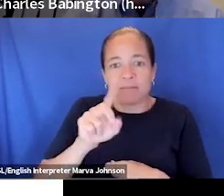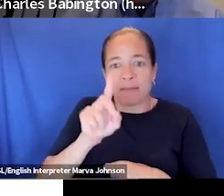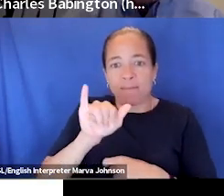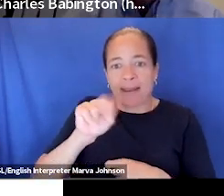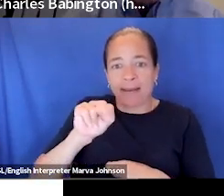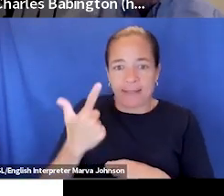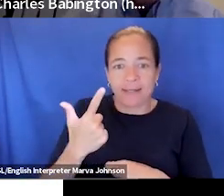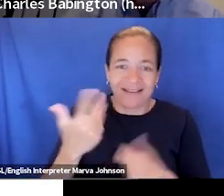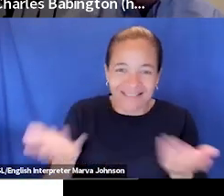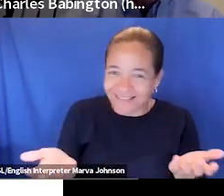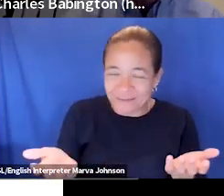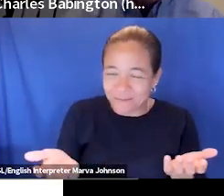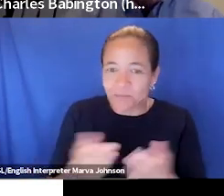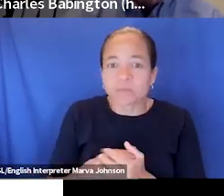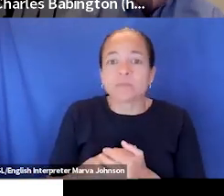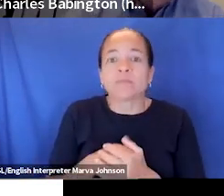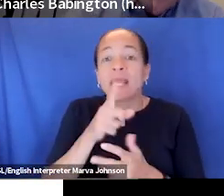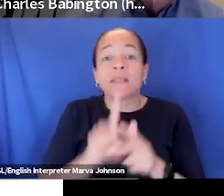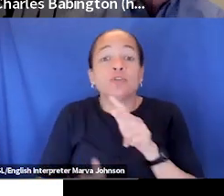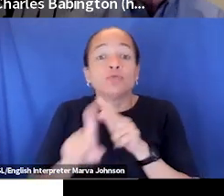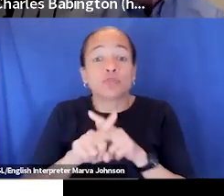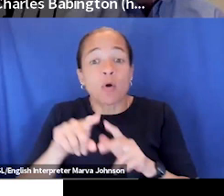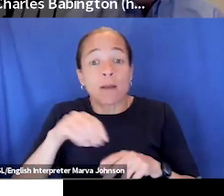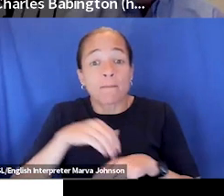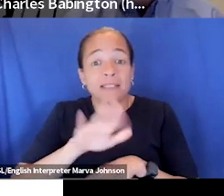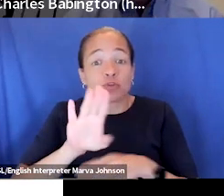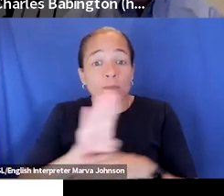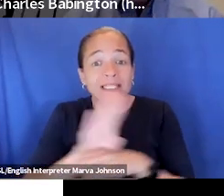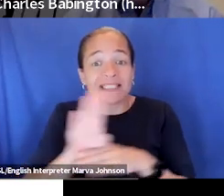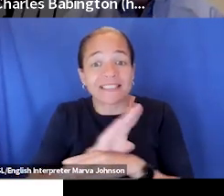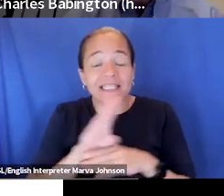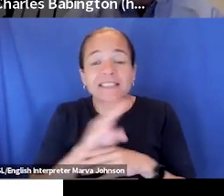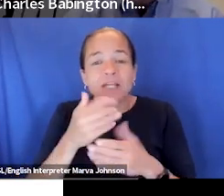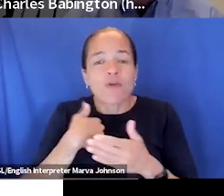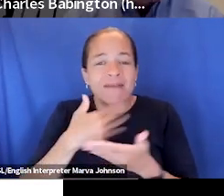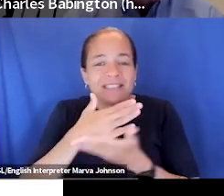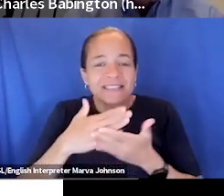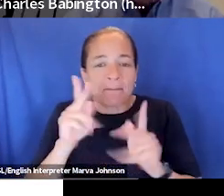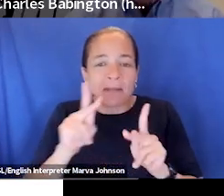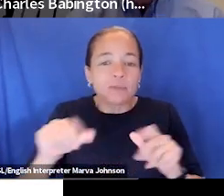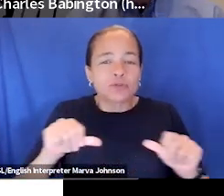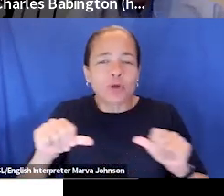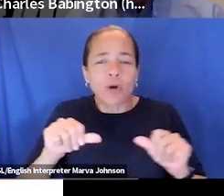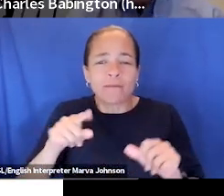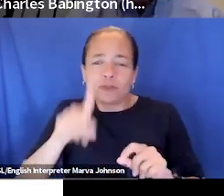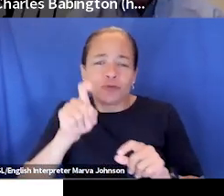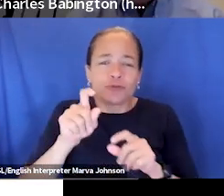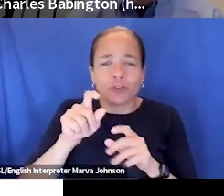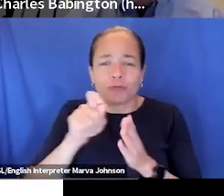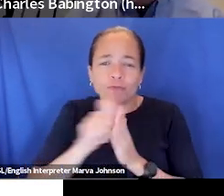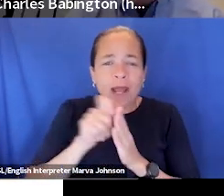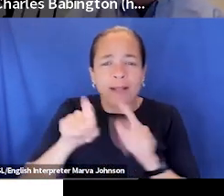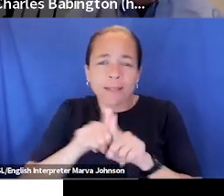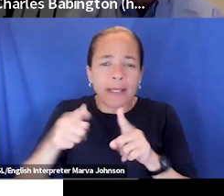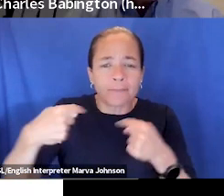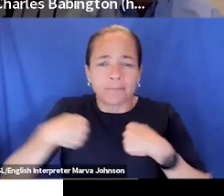and there are a few kind of show-offs in the organization who think this is the right way to write, and so the younger people think, well, I guess that is the right